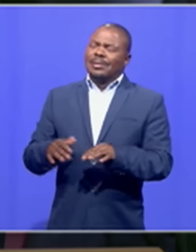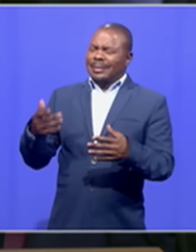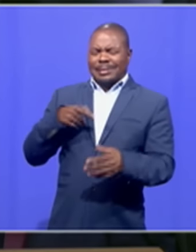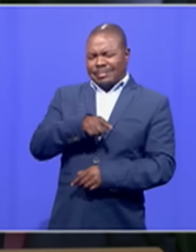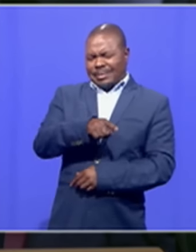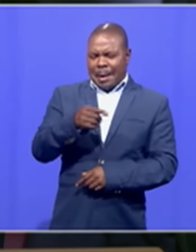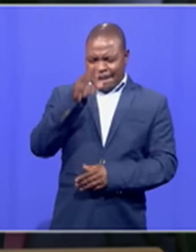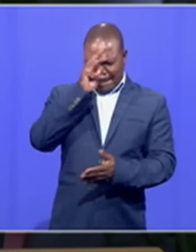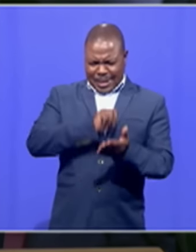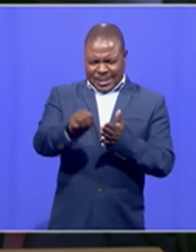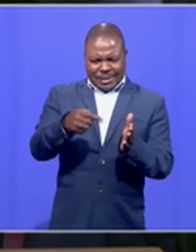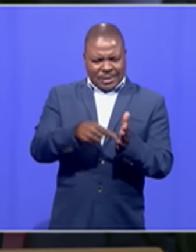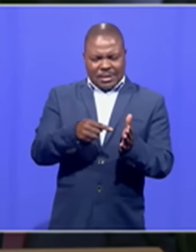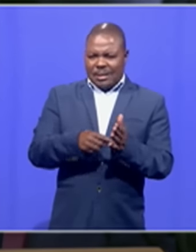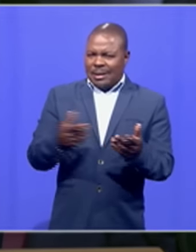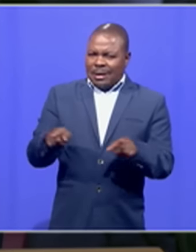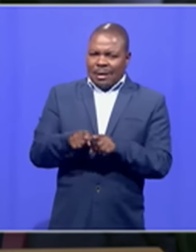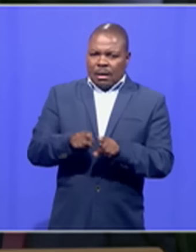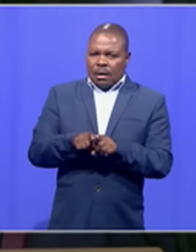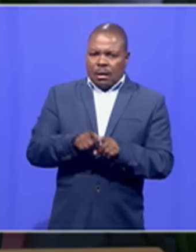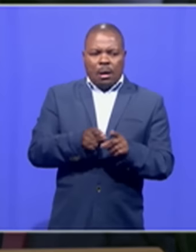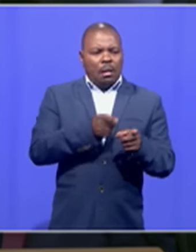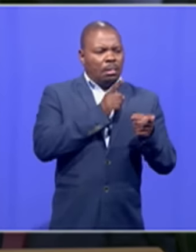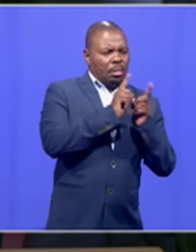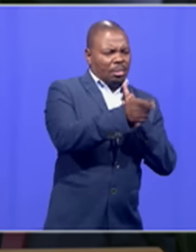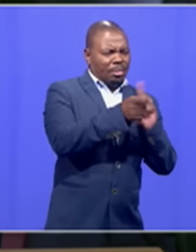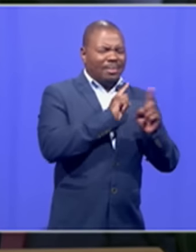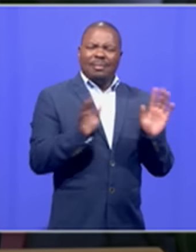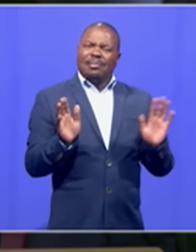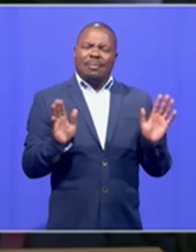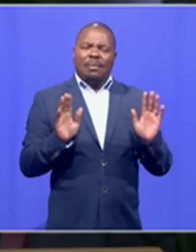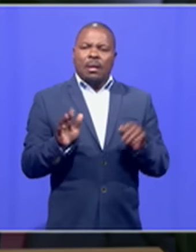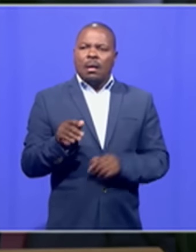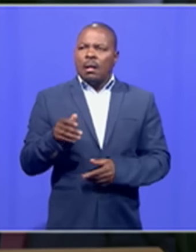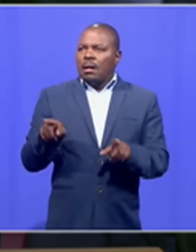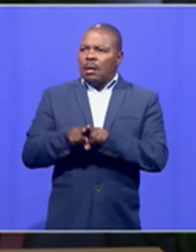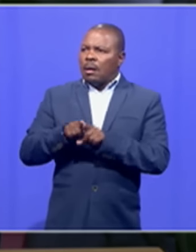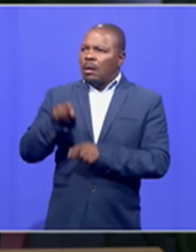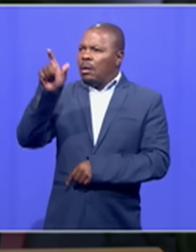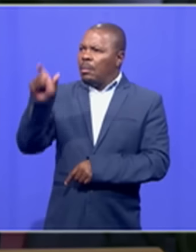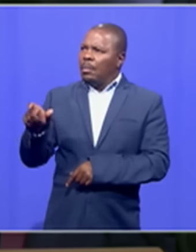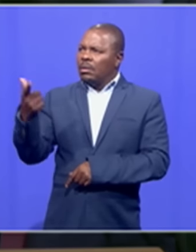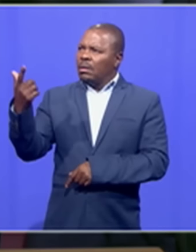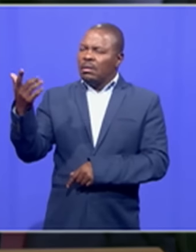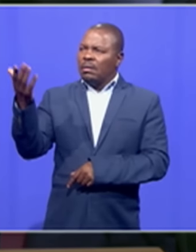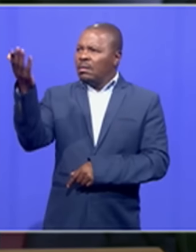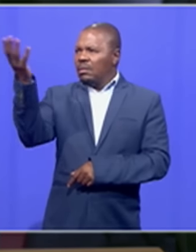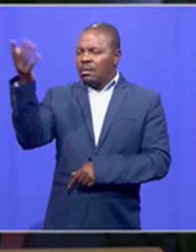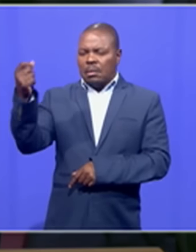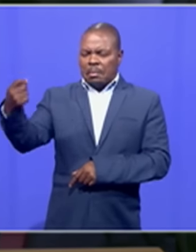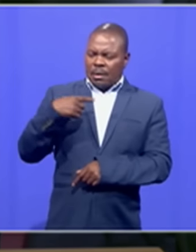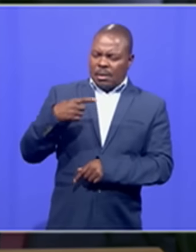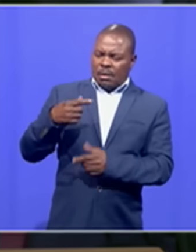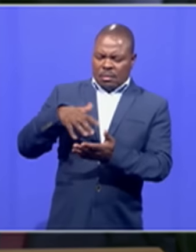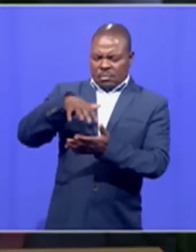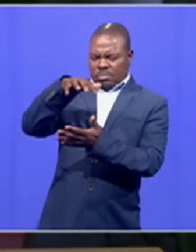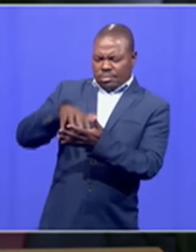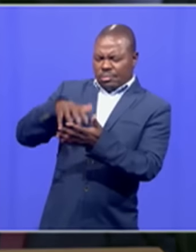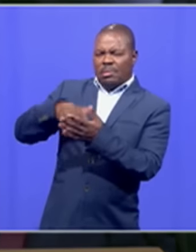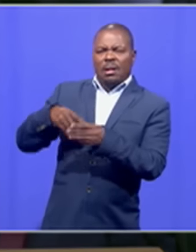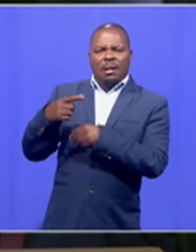not a message that someone is chatting to you. When a person is sending an article as a